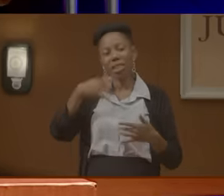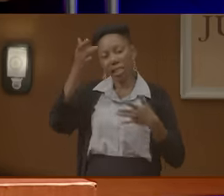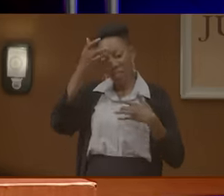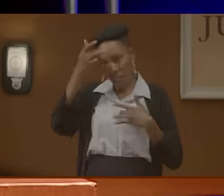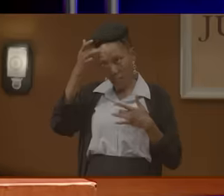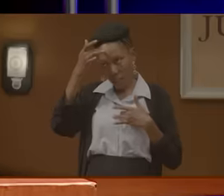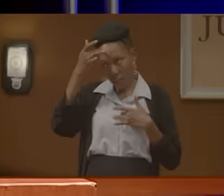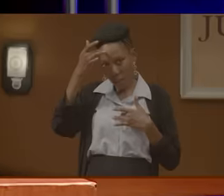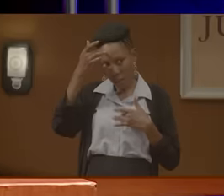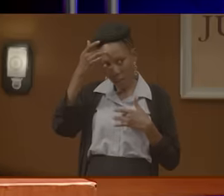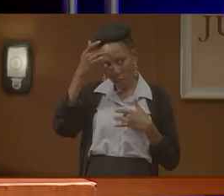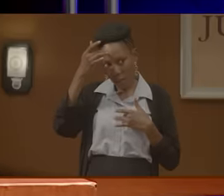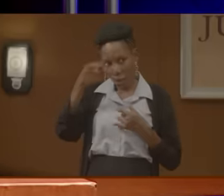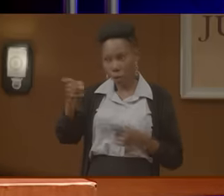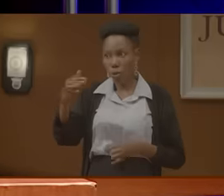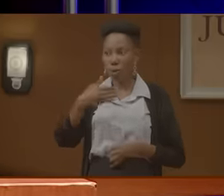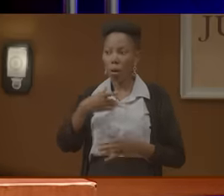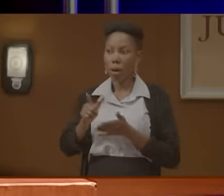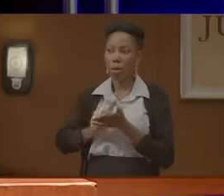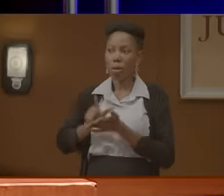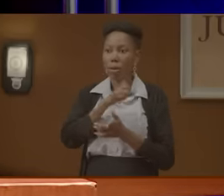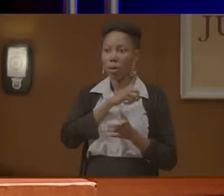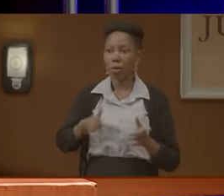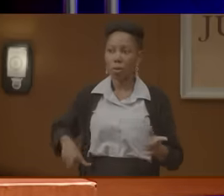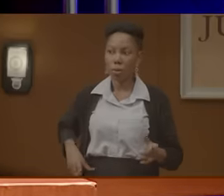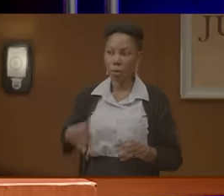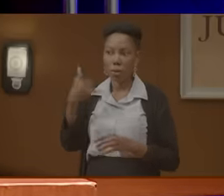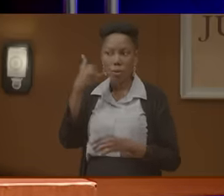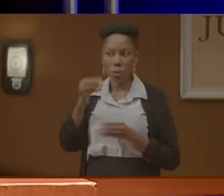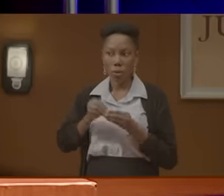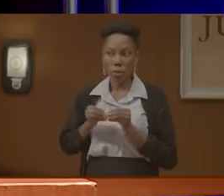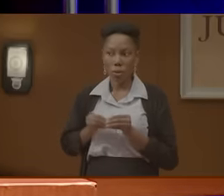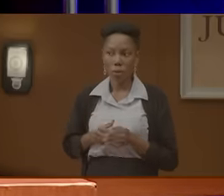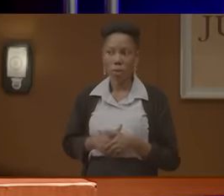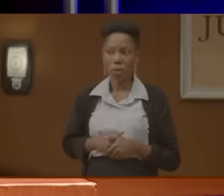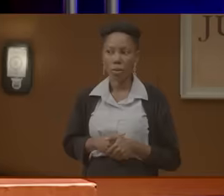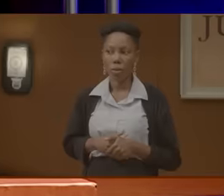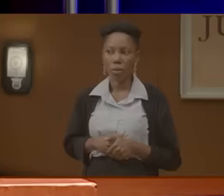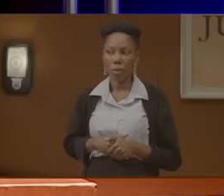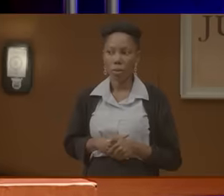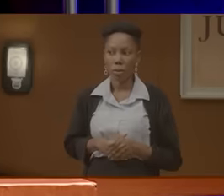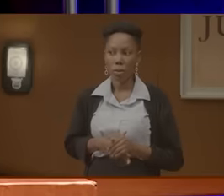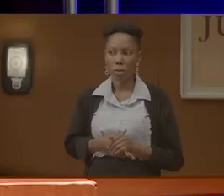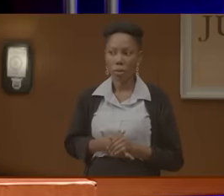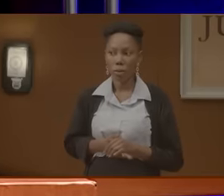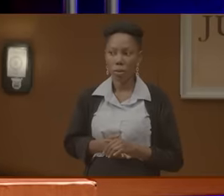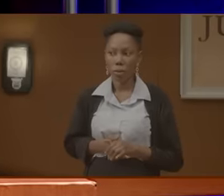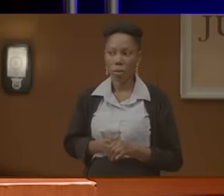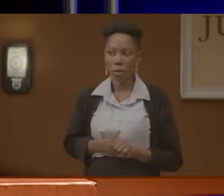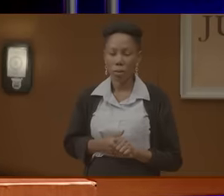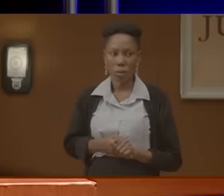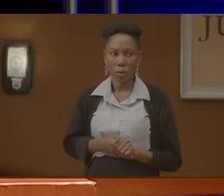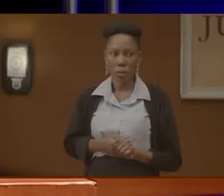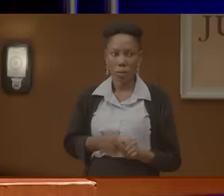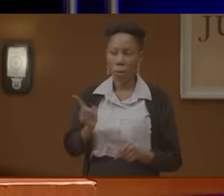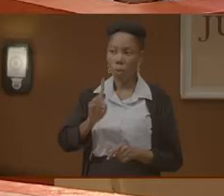that, to show the... Yes. Do you have the landlord's phone number? The landlord. You don't have it? The landlord. For the... No. The landlord, my landlord for the house.